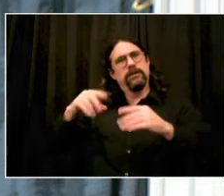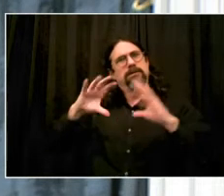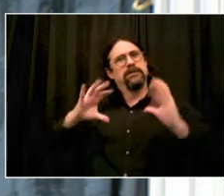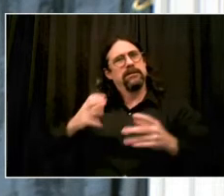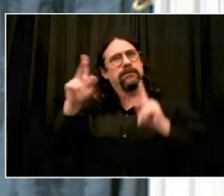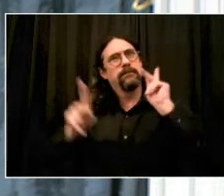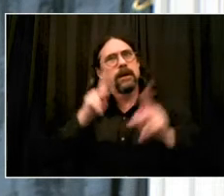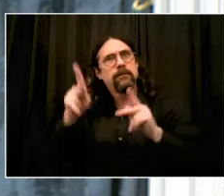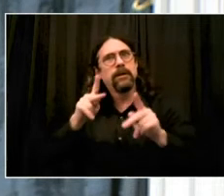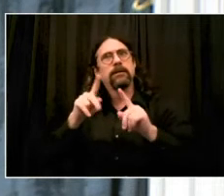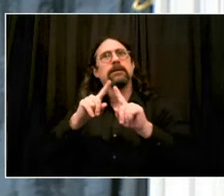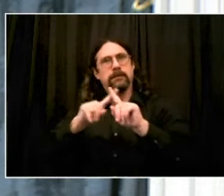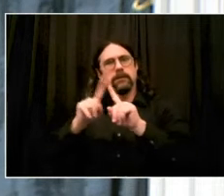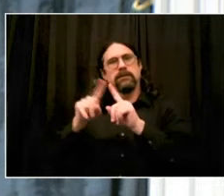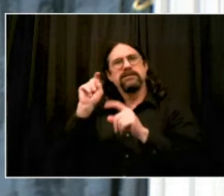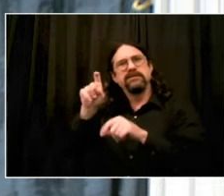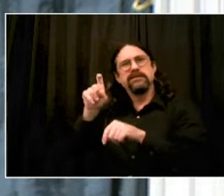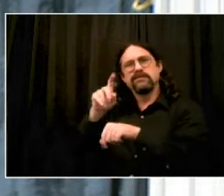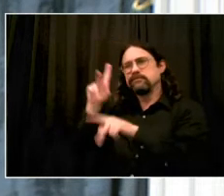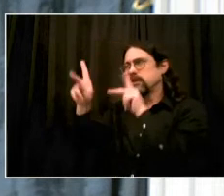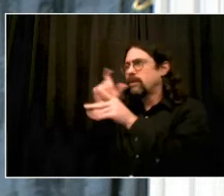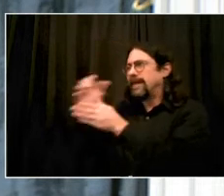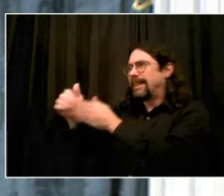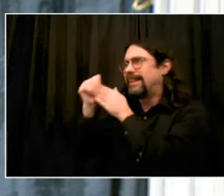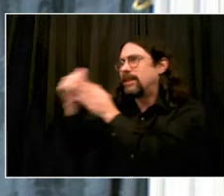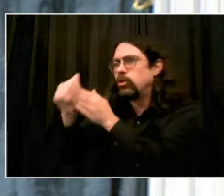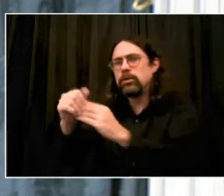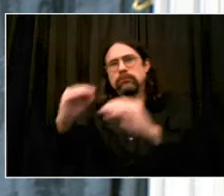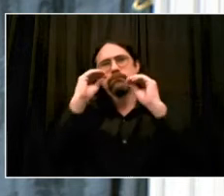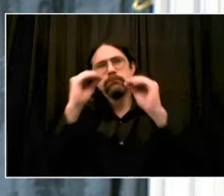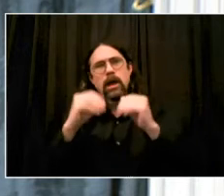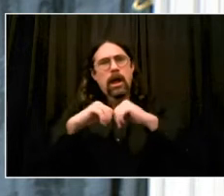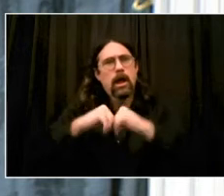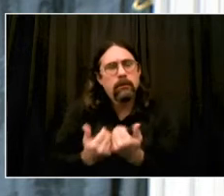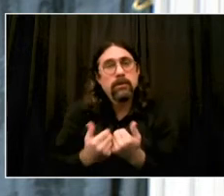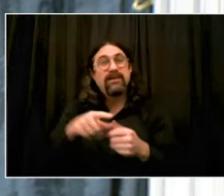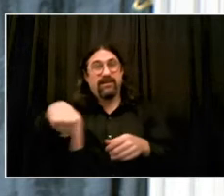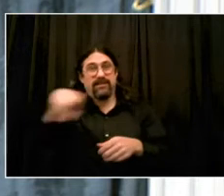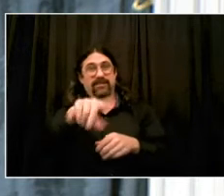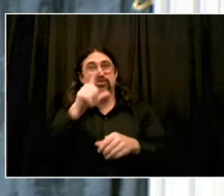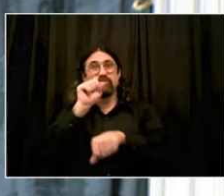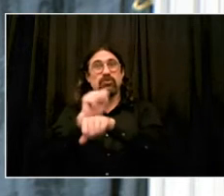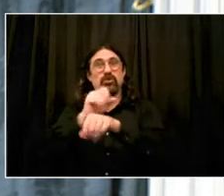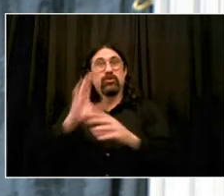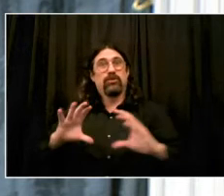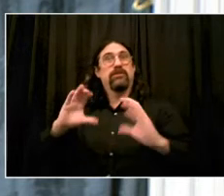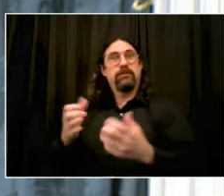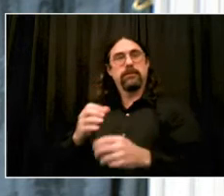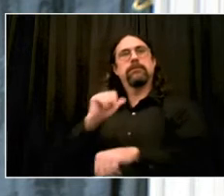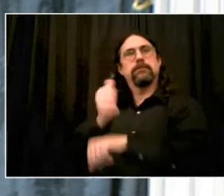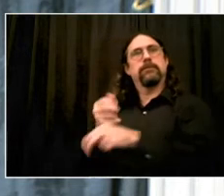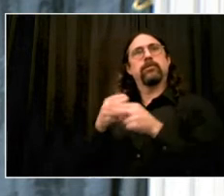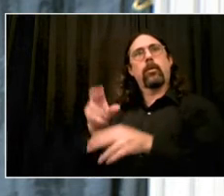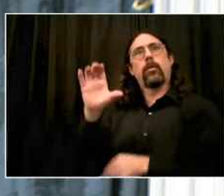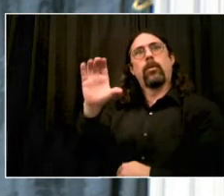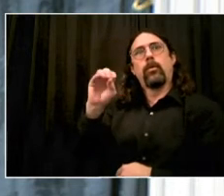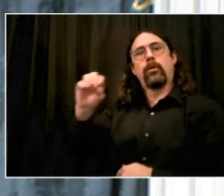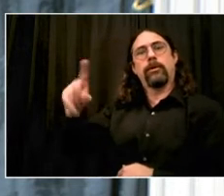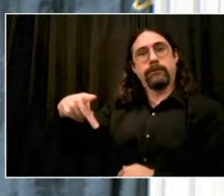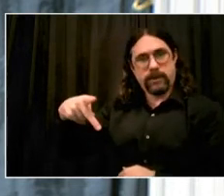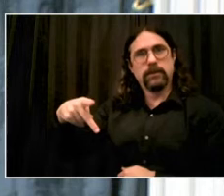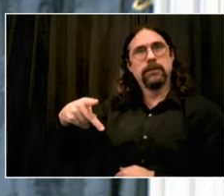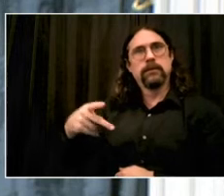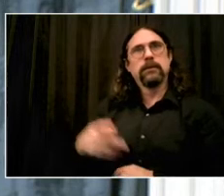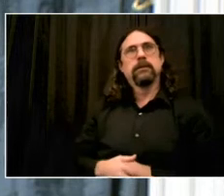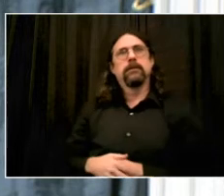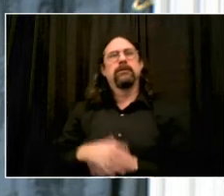They believed, rightly, that the more workers and community members owned, the more their communities would prosper. We are